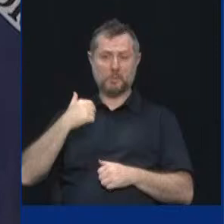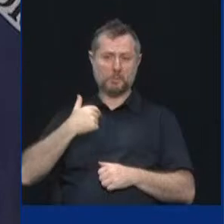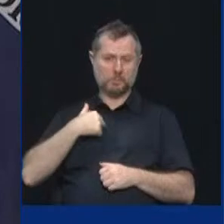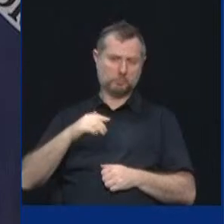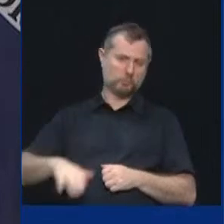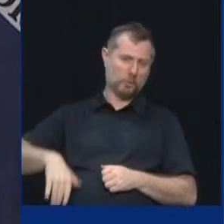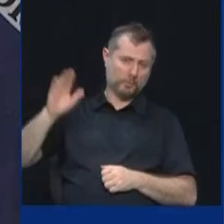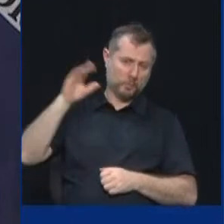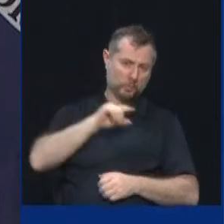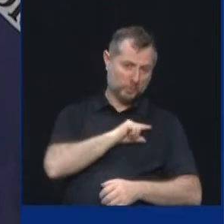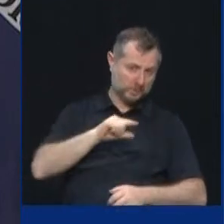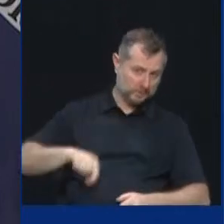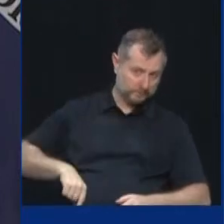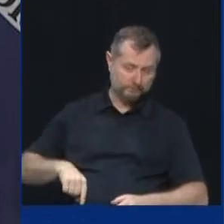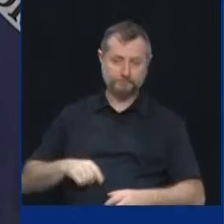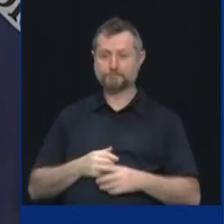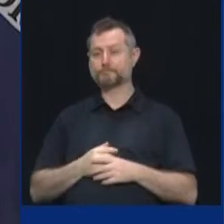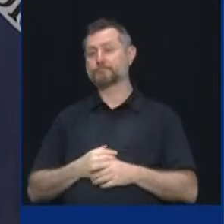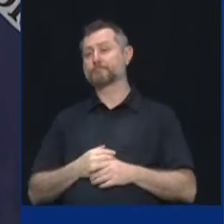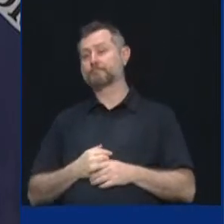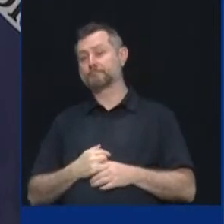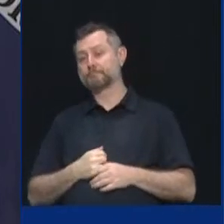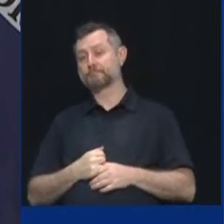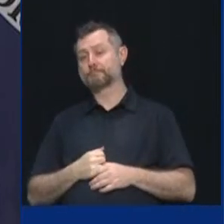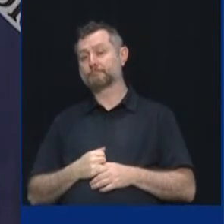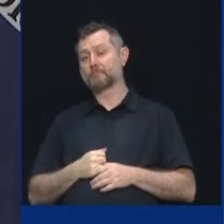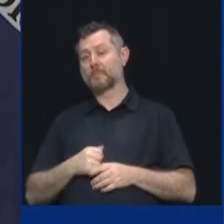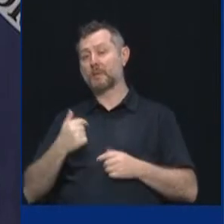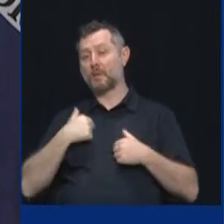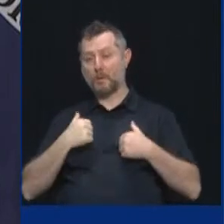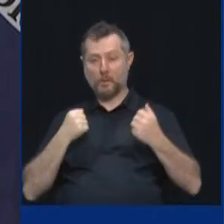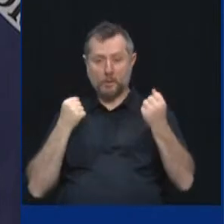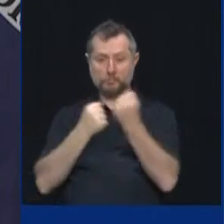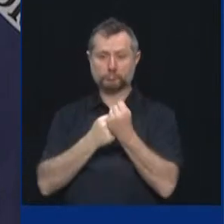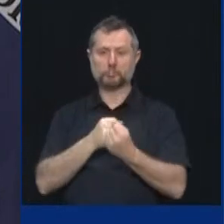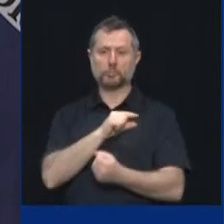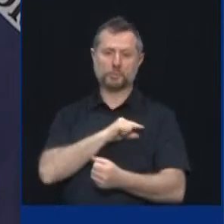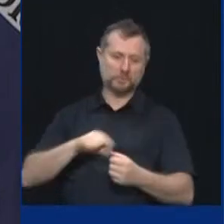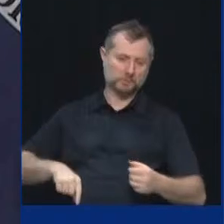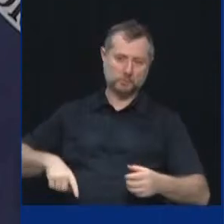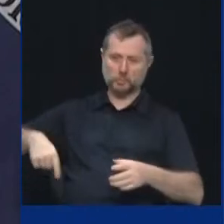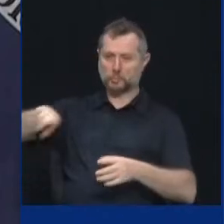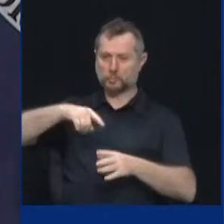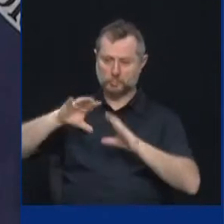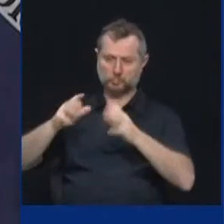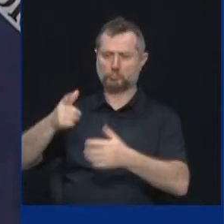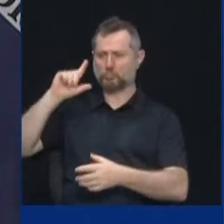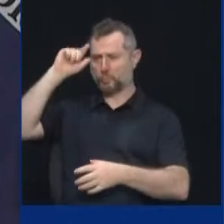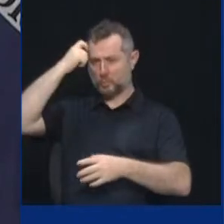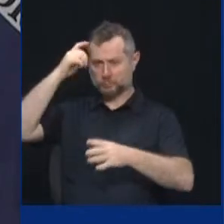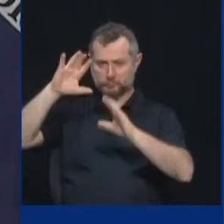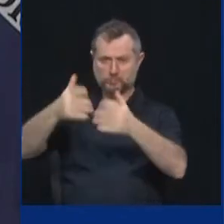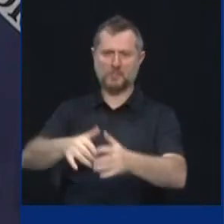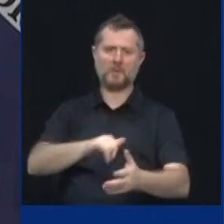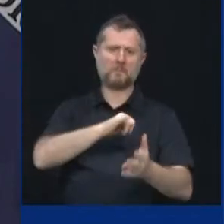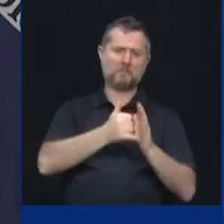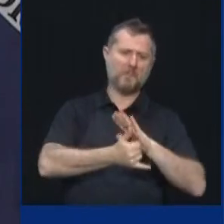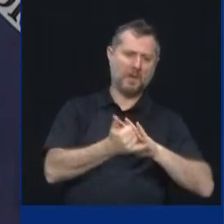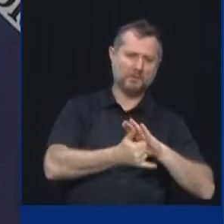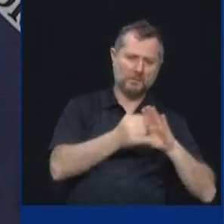boy, so I'm with the Queens boys and the Bronx boys and the Manhattan